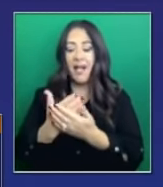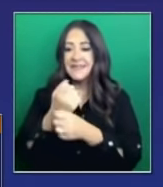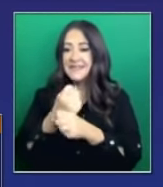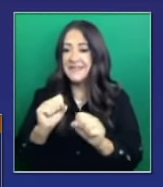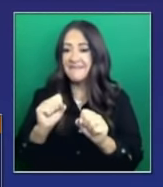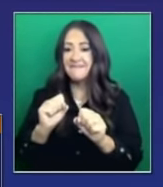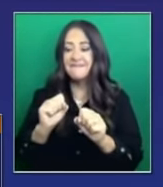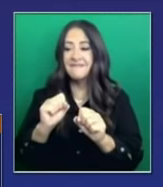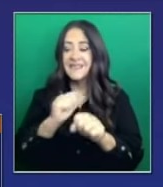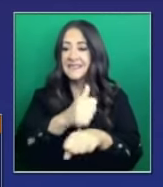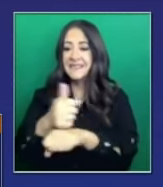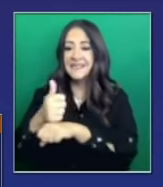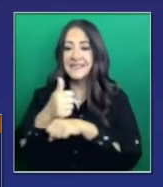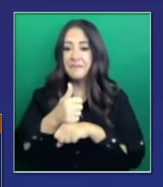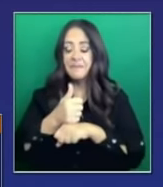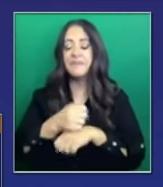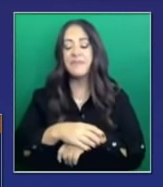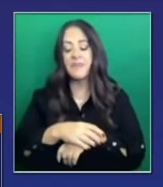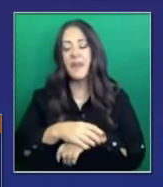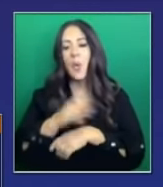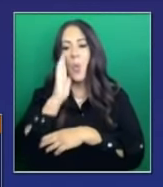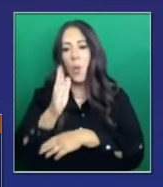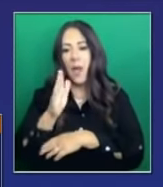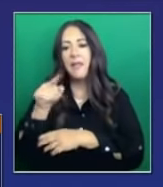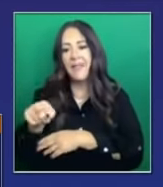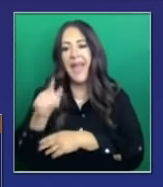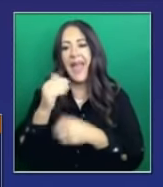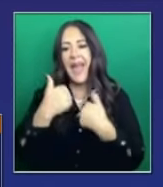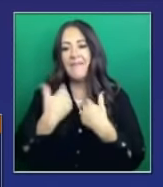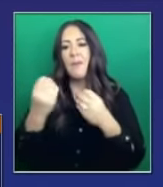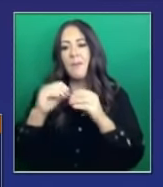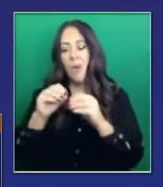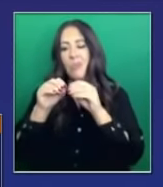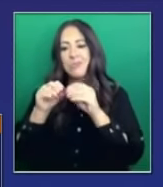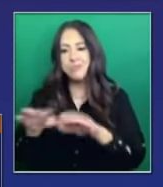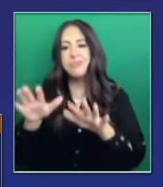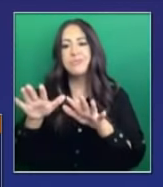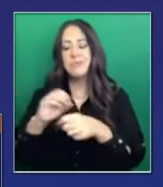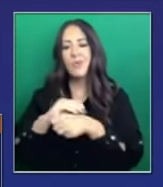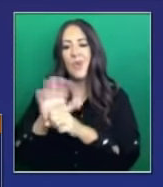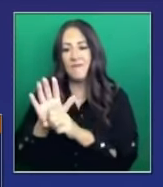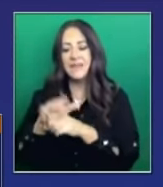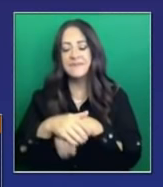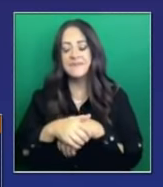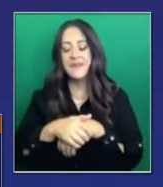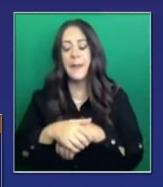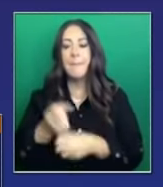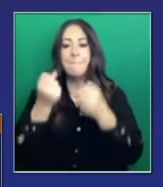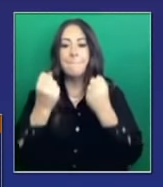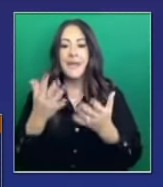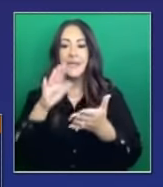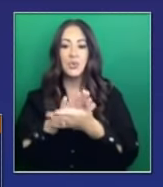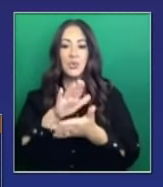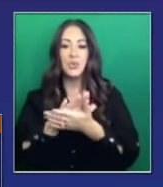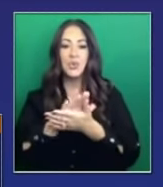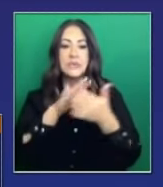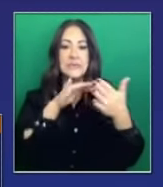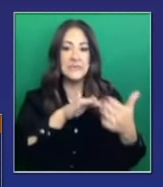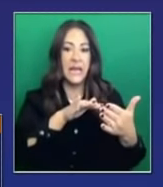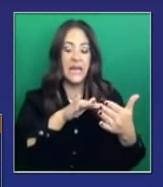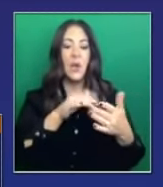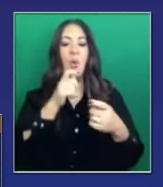put in, that more outbreaks indeed do occur. In fact, based on a number of studies, schools that have not required these measures, that have not